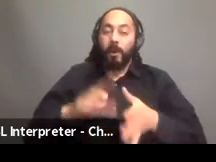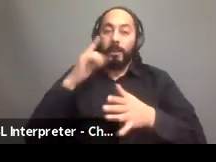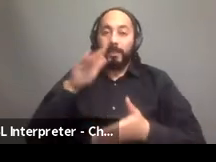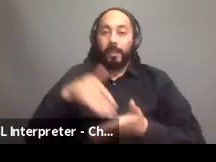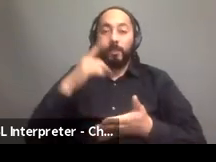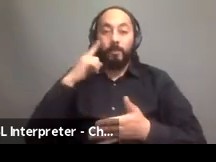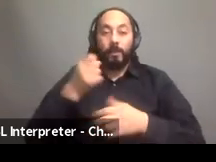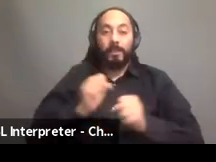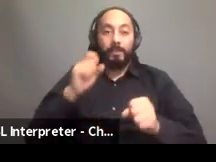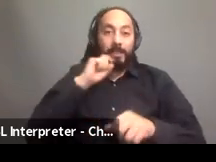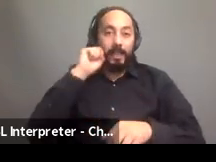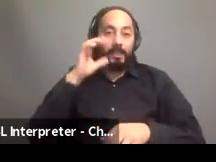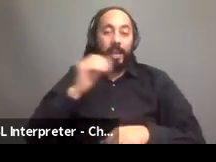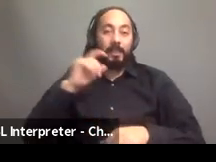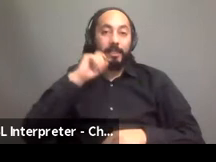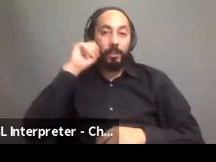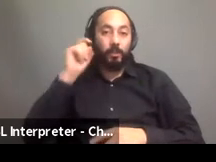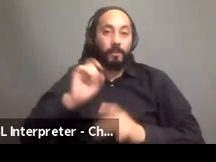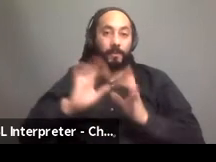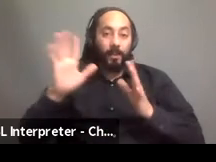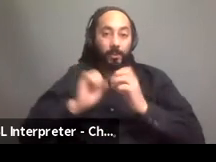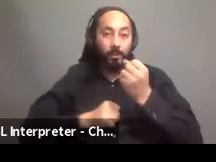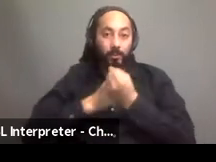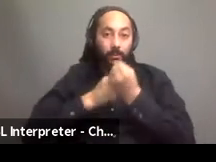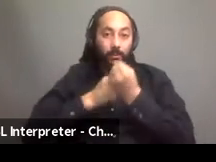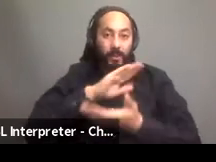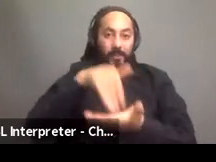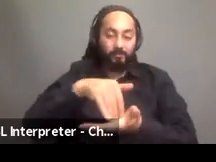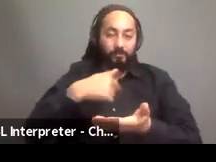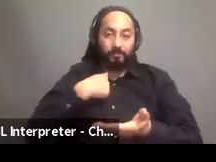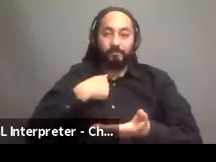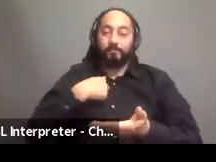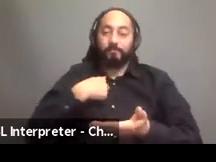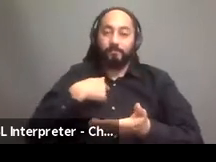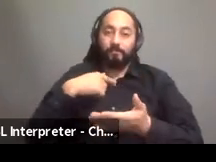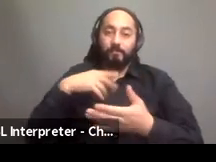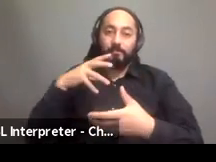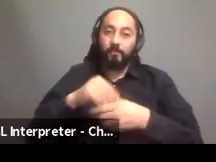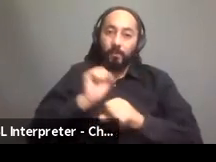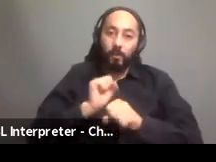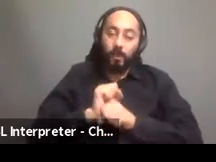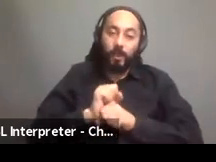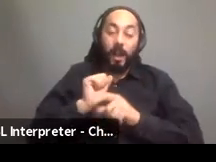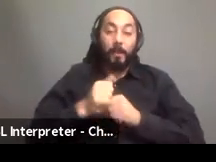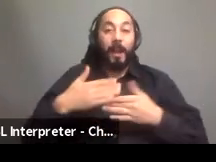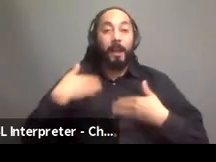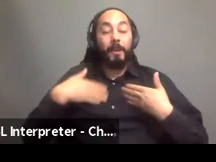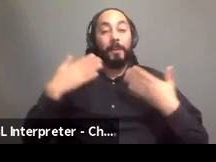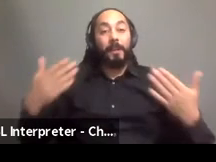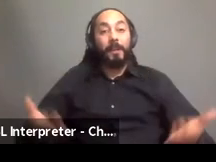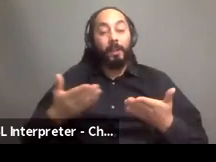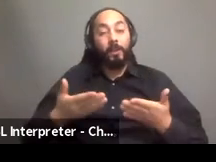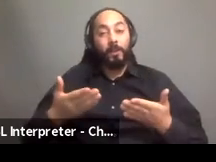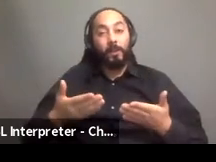Violence Support. I'm also so happy to be here as part of as being a panelist